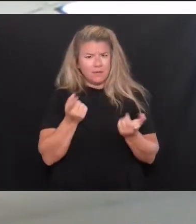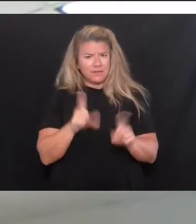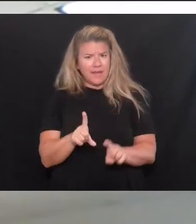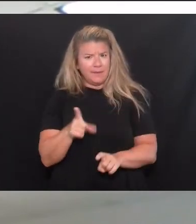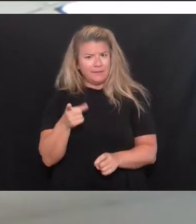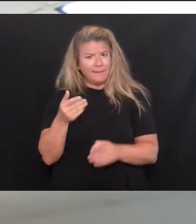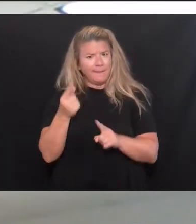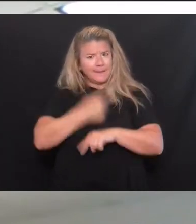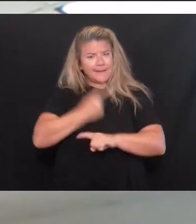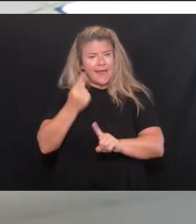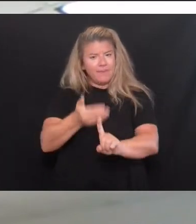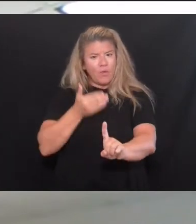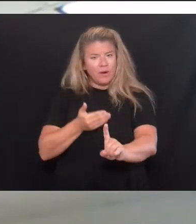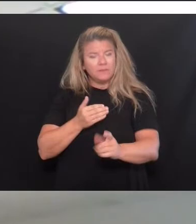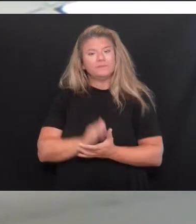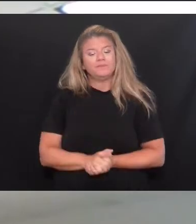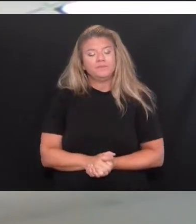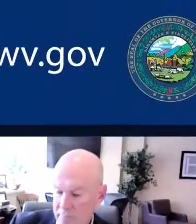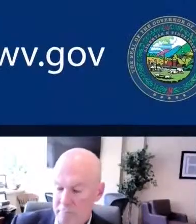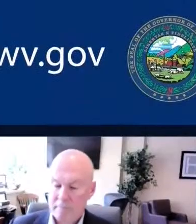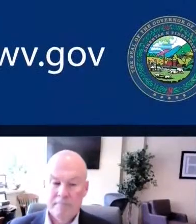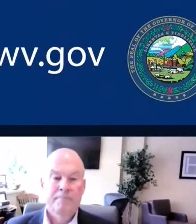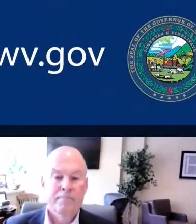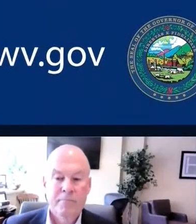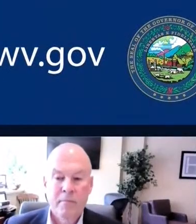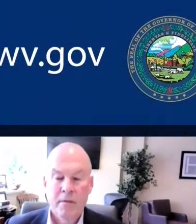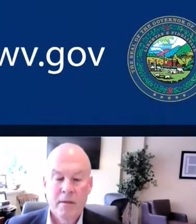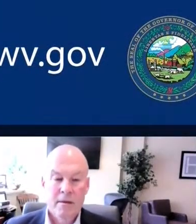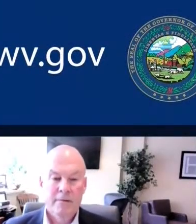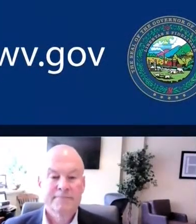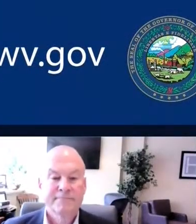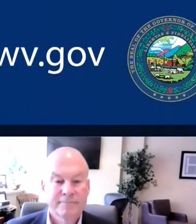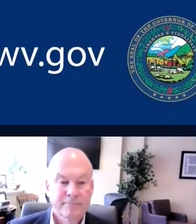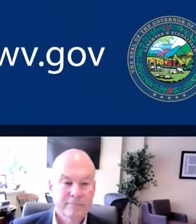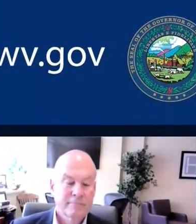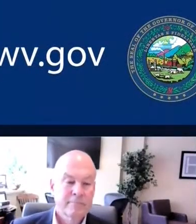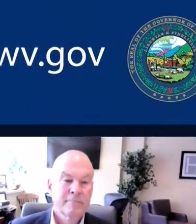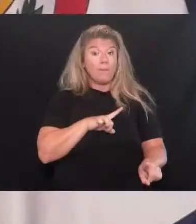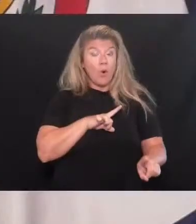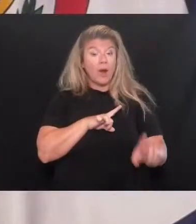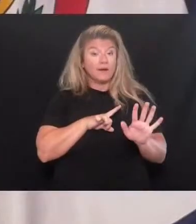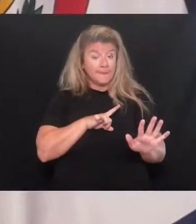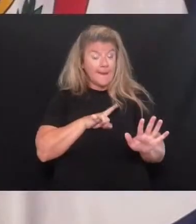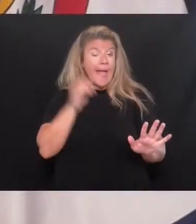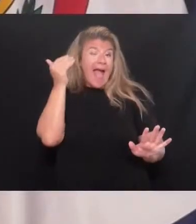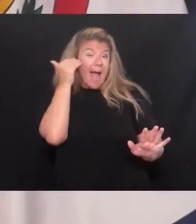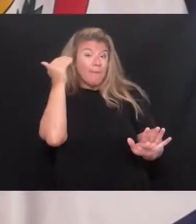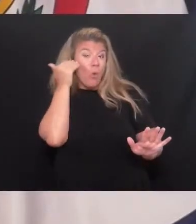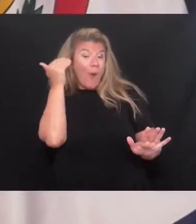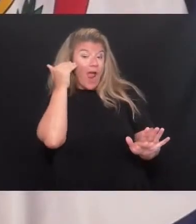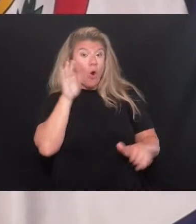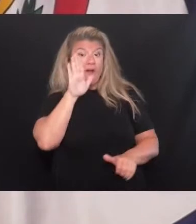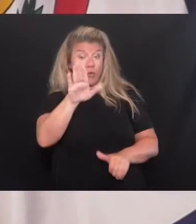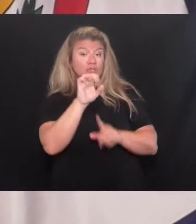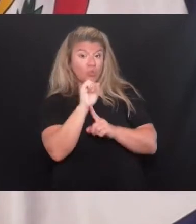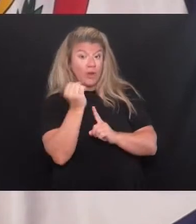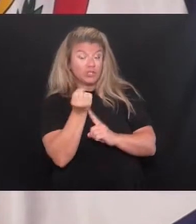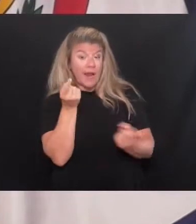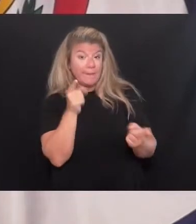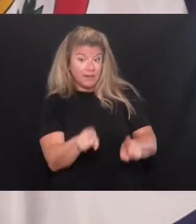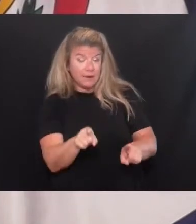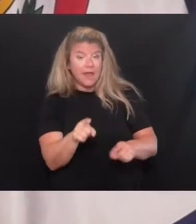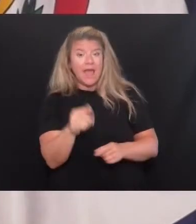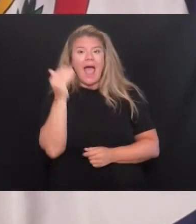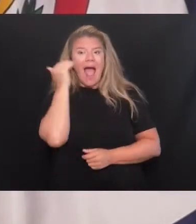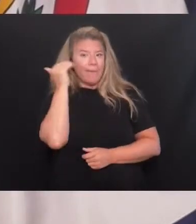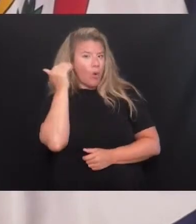revealing? Well, all I can report to you is just this, that I am aware of the situation there. I'm aware of